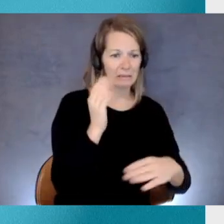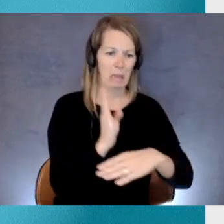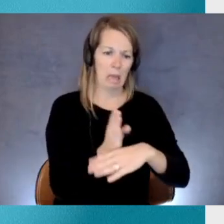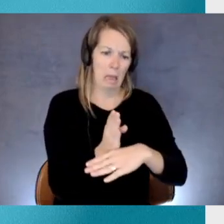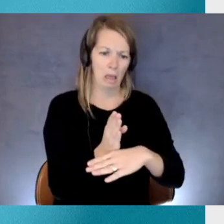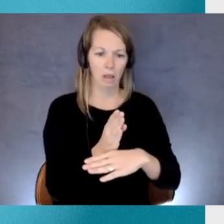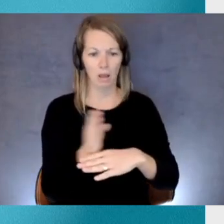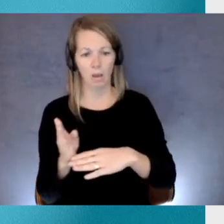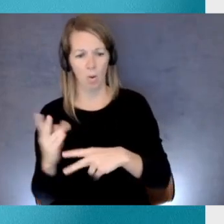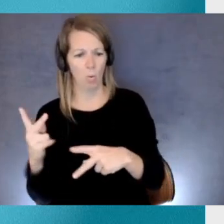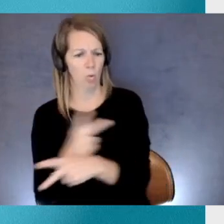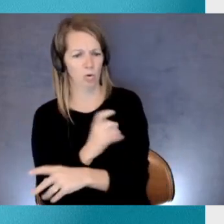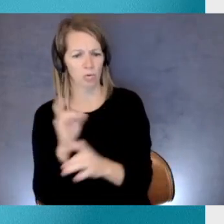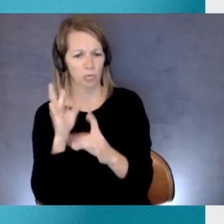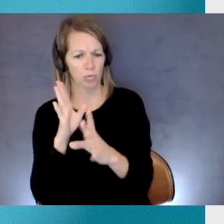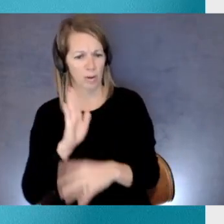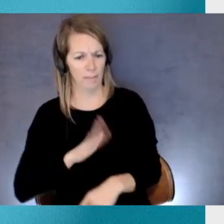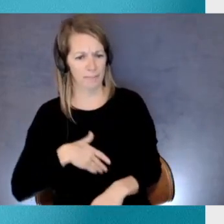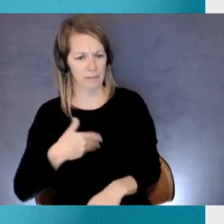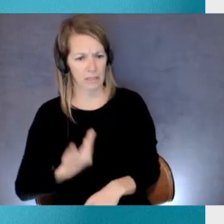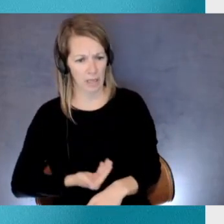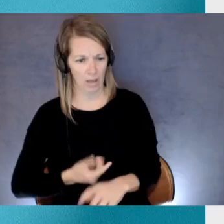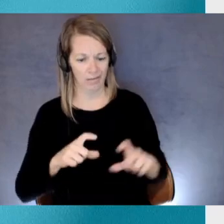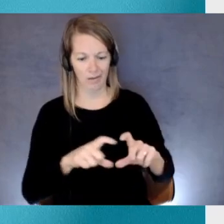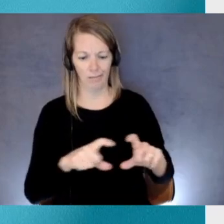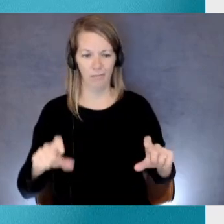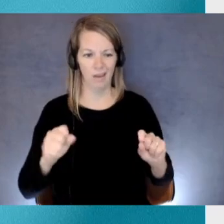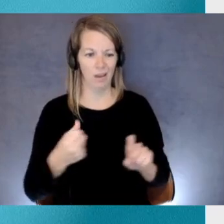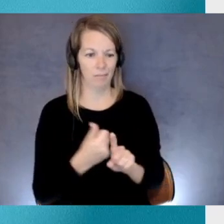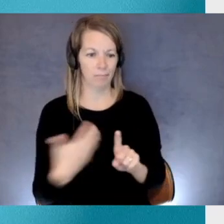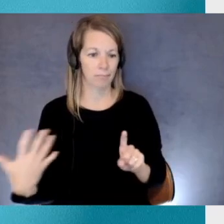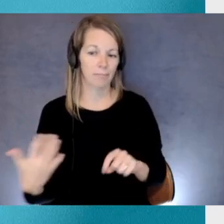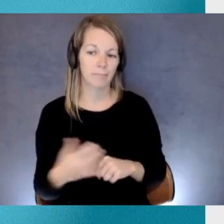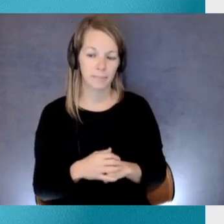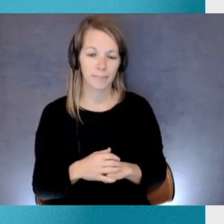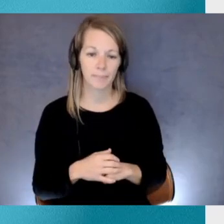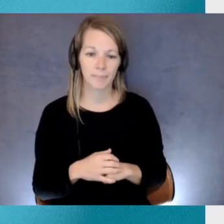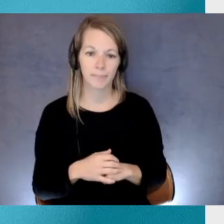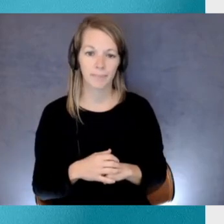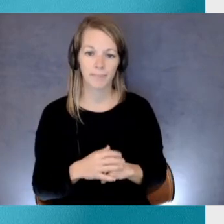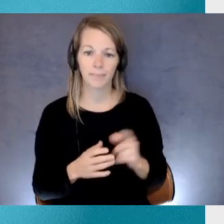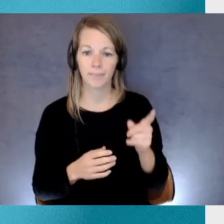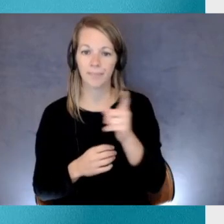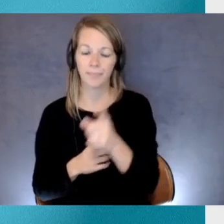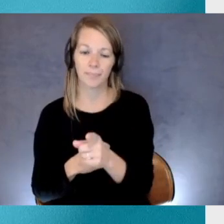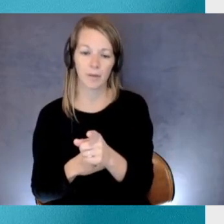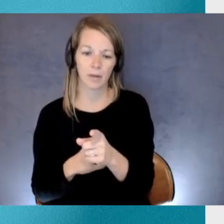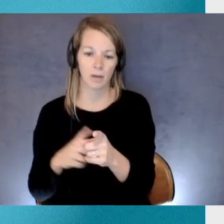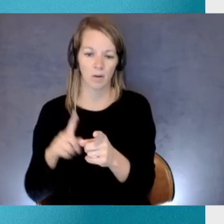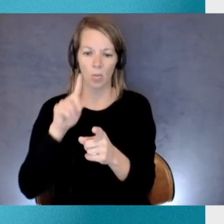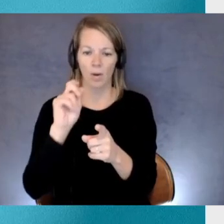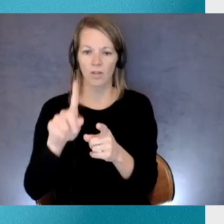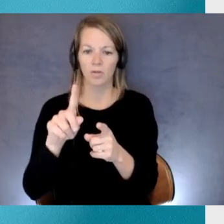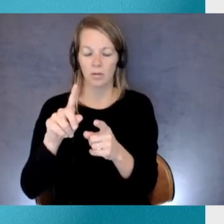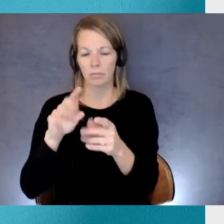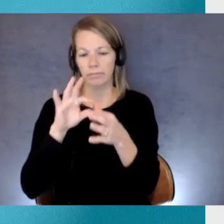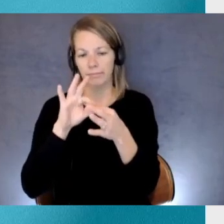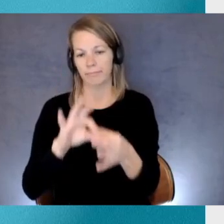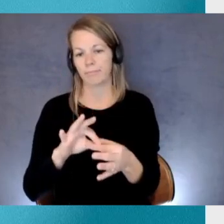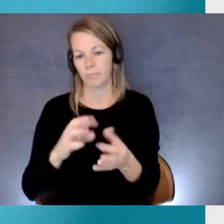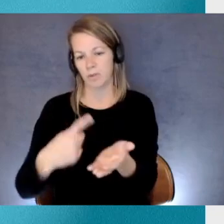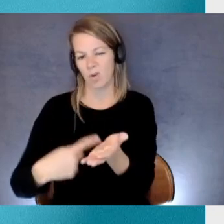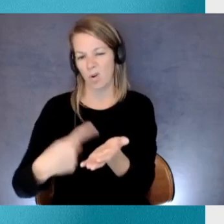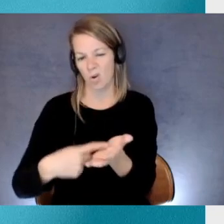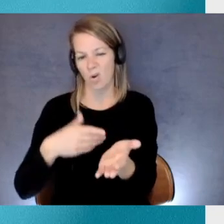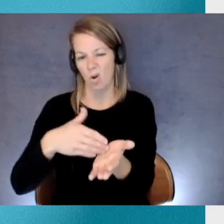just horrible? Are you upset? And then gives them a chance to say more. And then gets to this question around that I think we talk about a lot